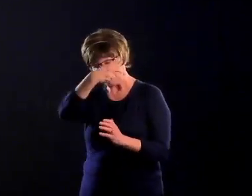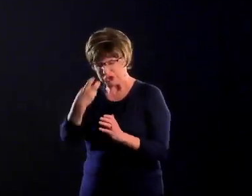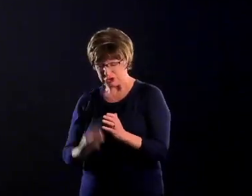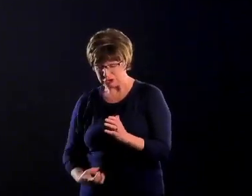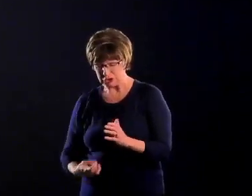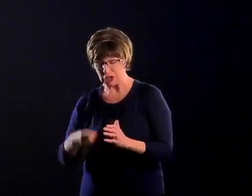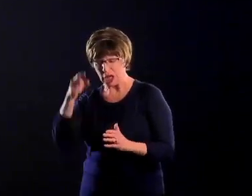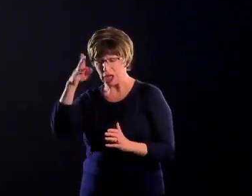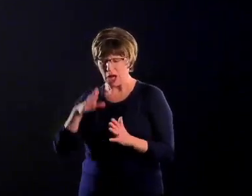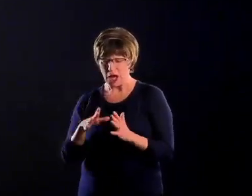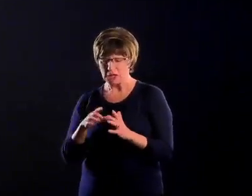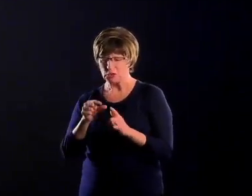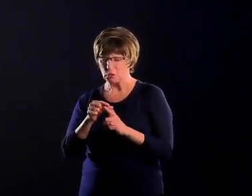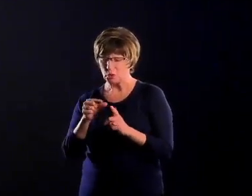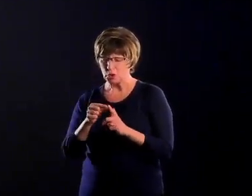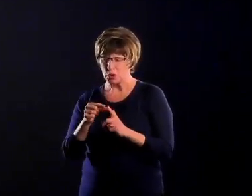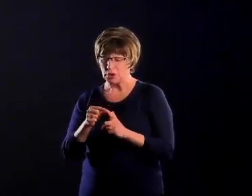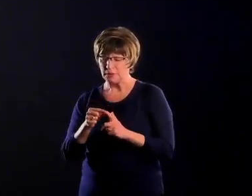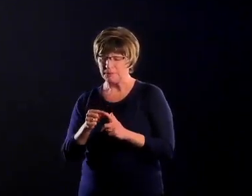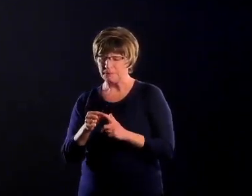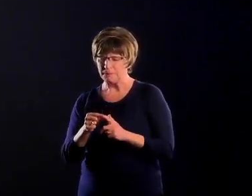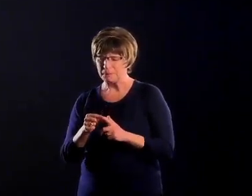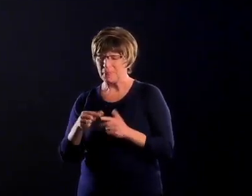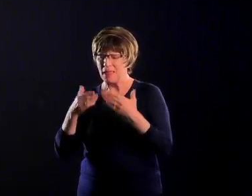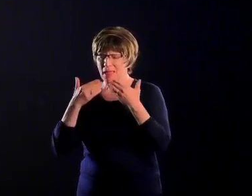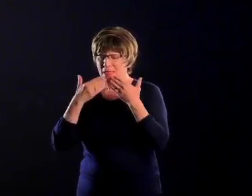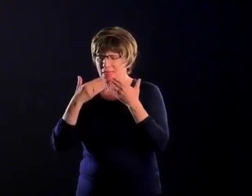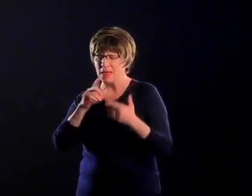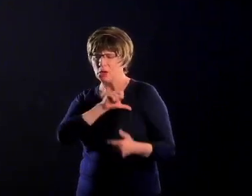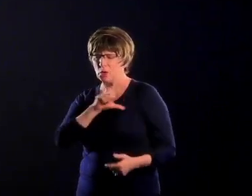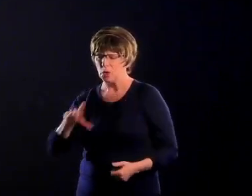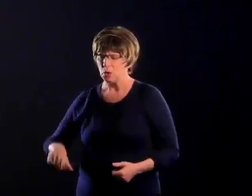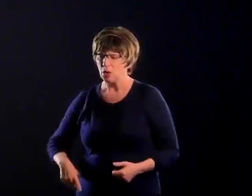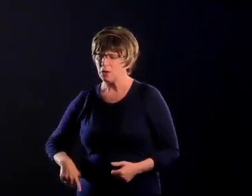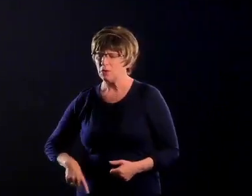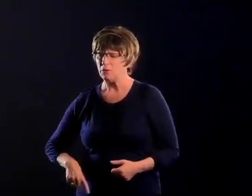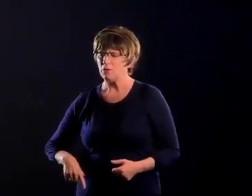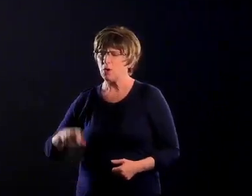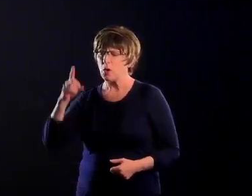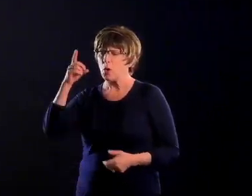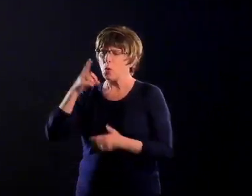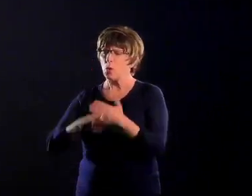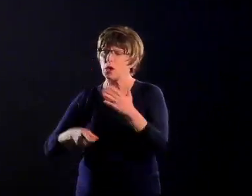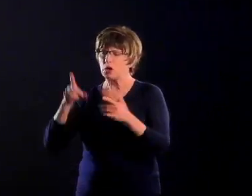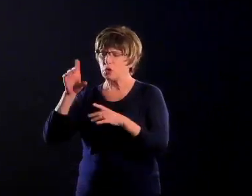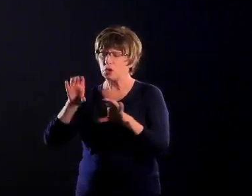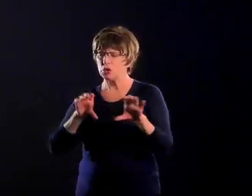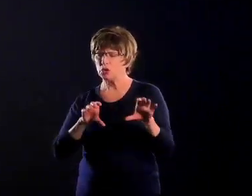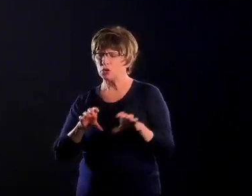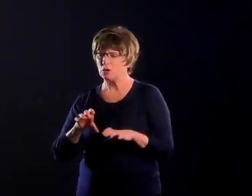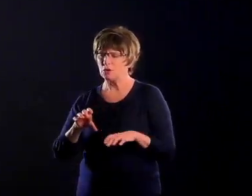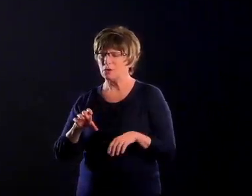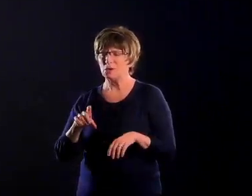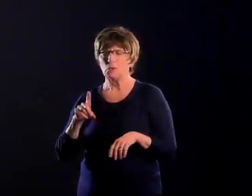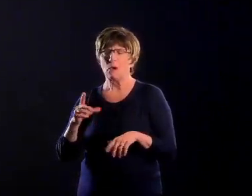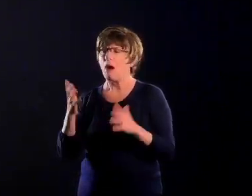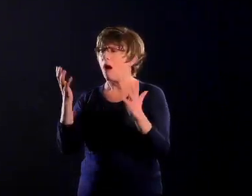my life. Thank you, Lord, for what you are doing, for you're truly awesome.